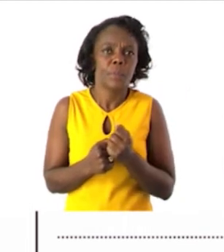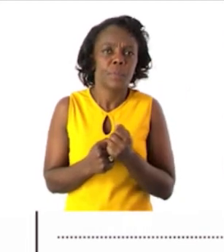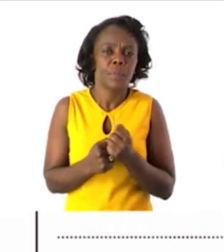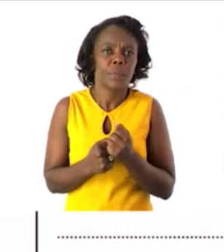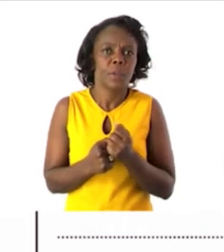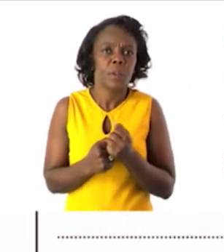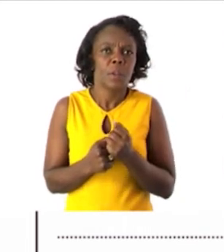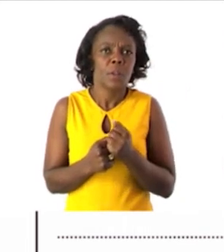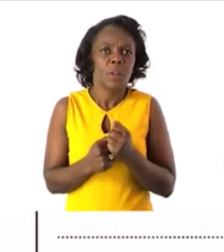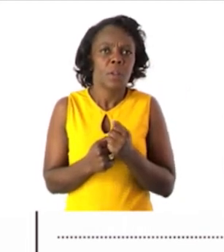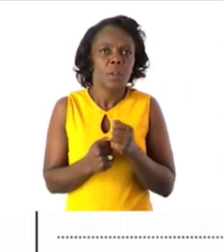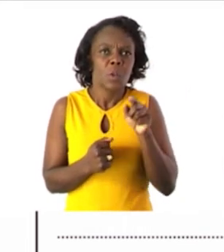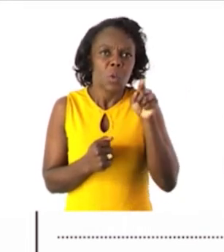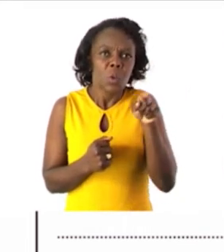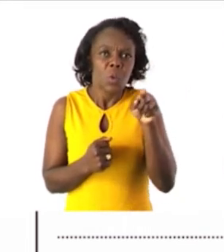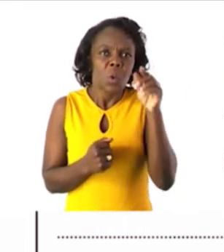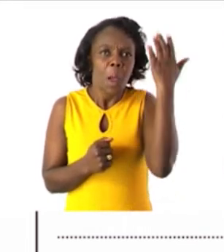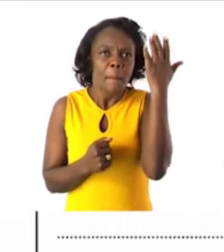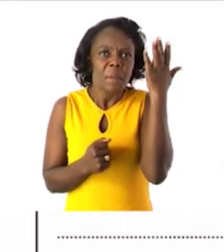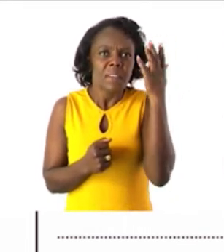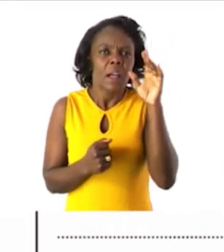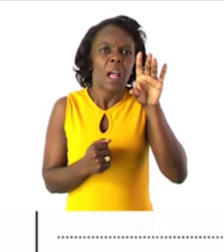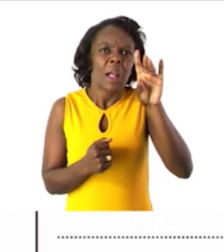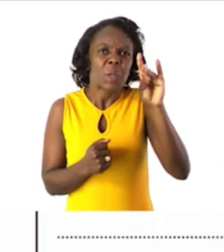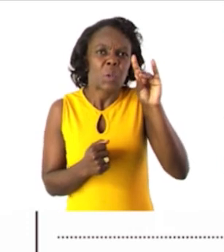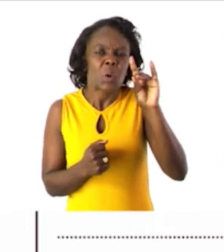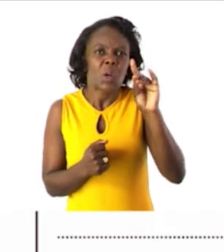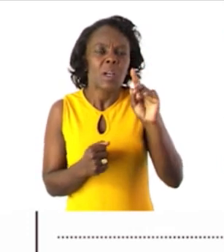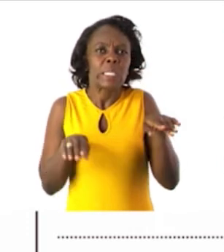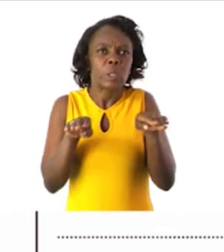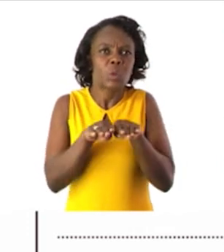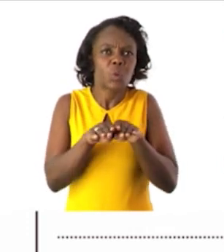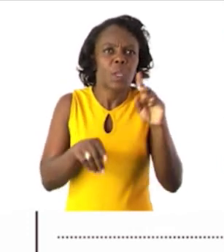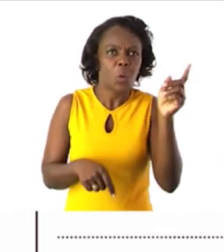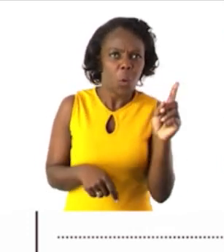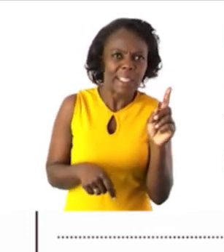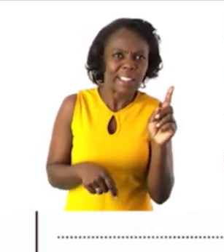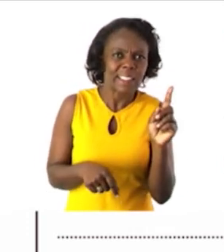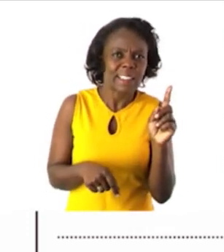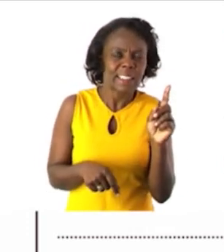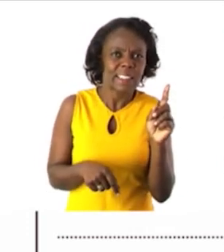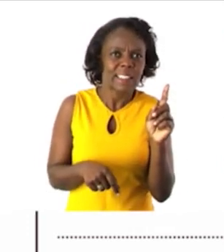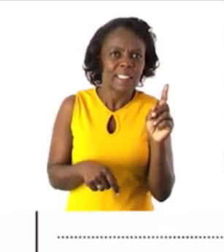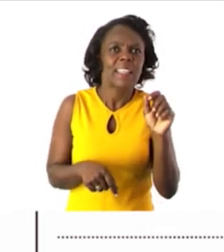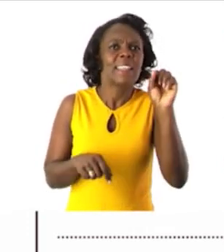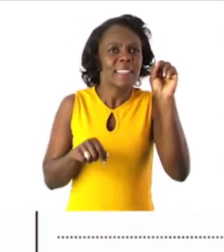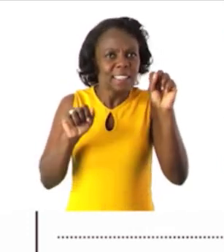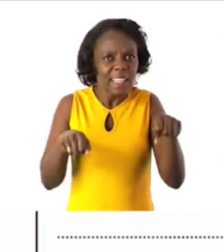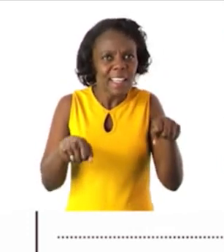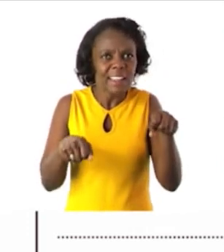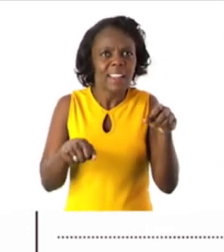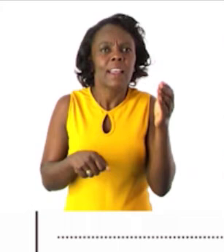sound. So you check in your box there on top and you try to fill in and read it and see if it's correct for that sentence.